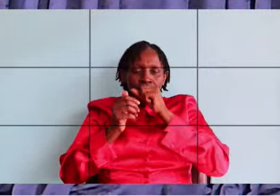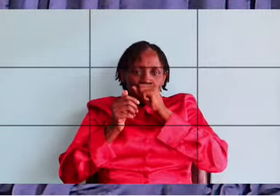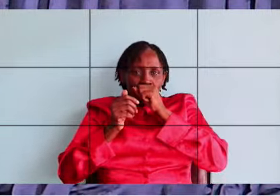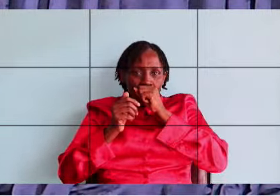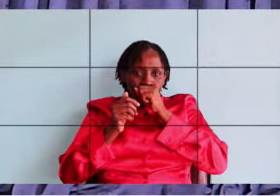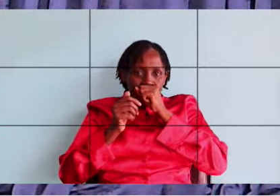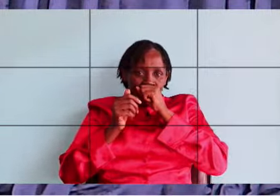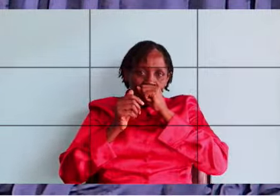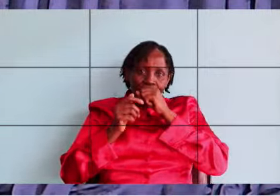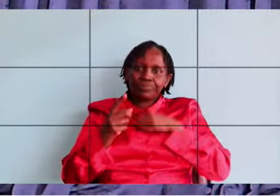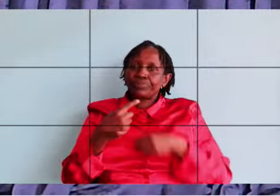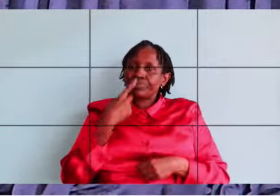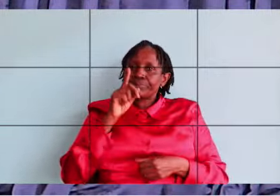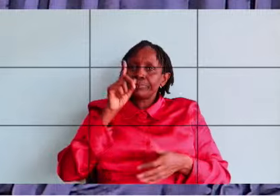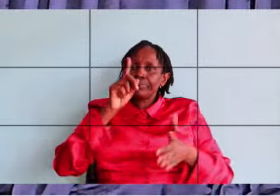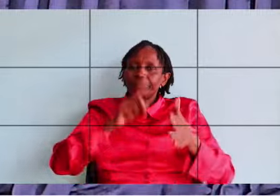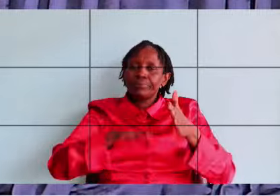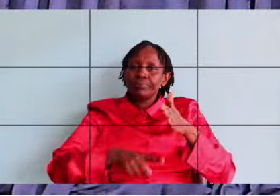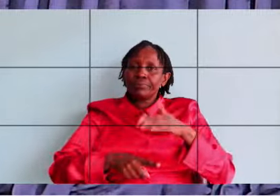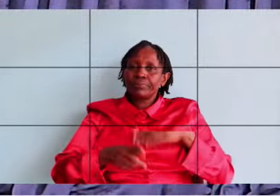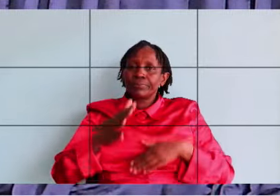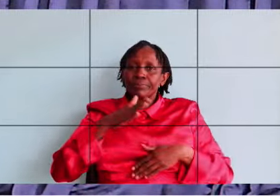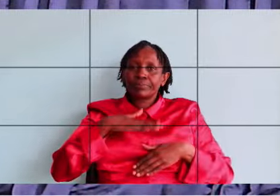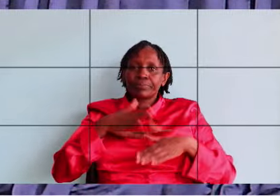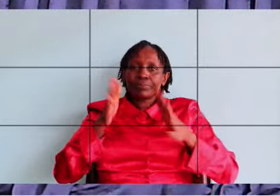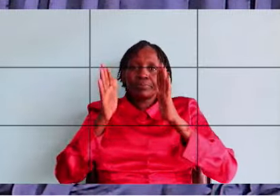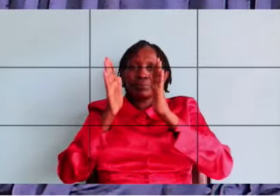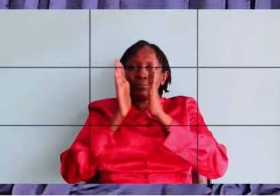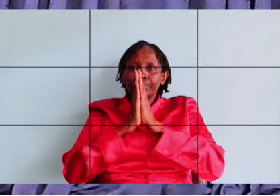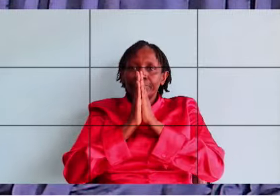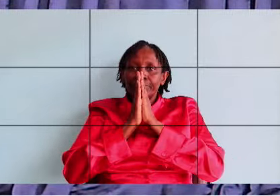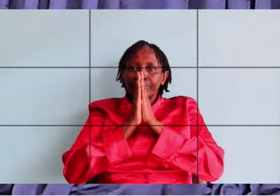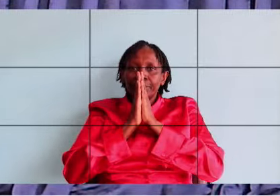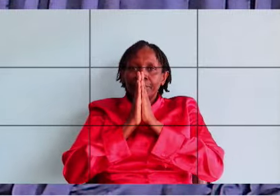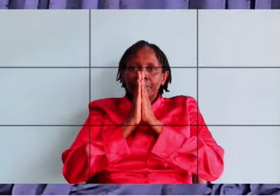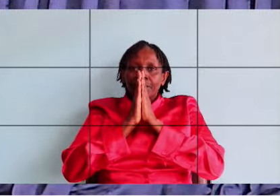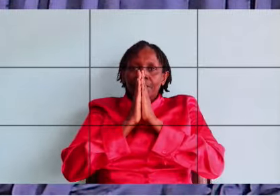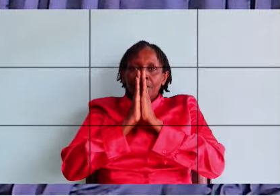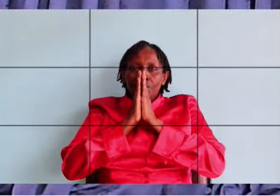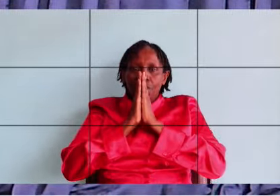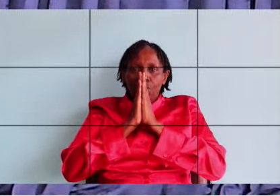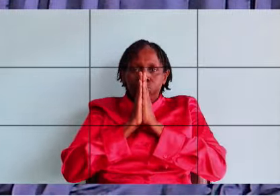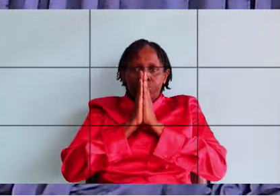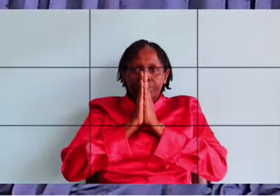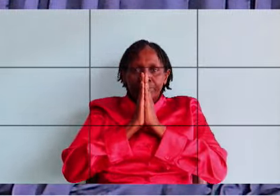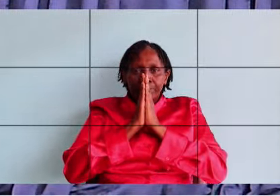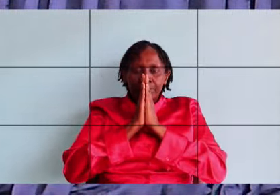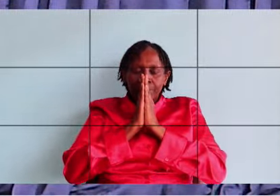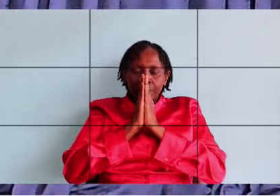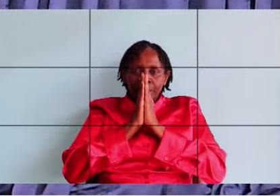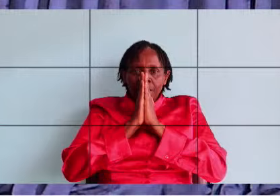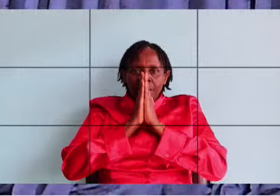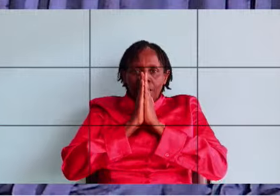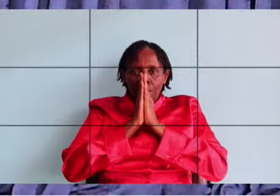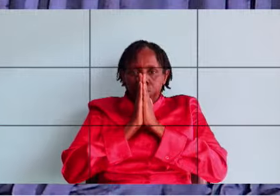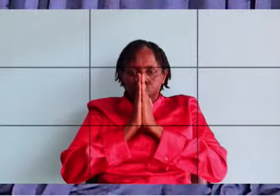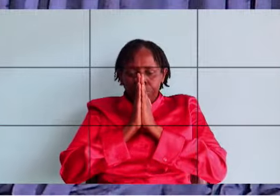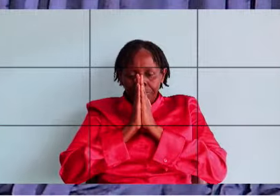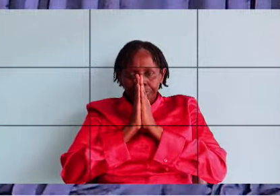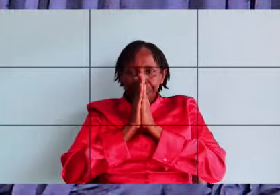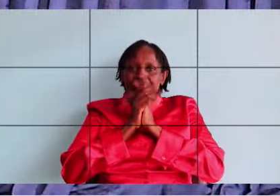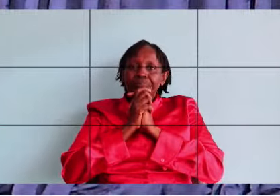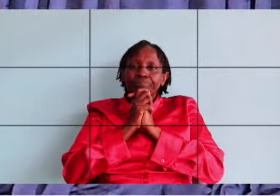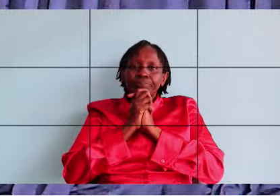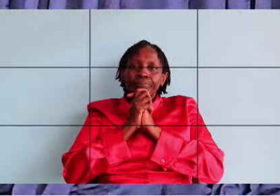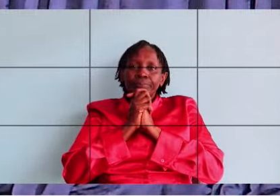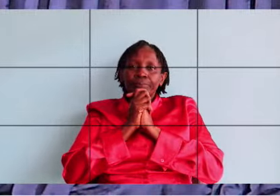today? It's my prayer that as you think about Joshua and the way they had waited for so long, and when the moment